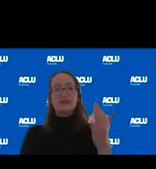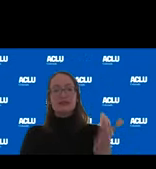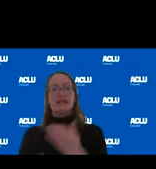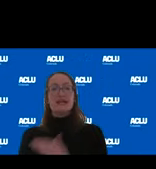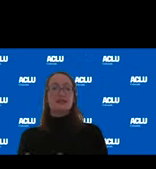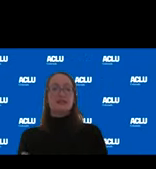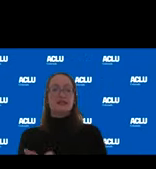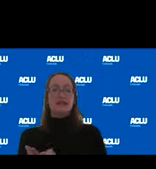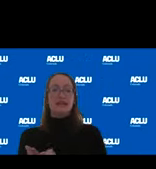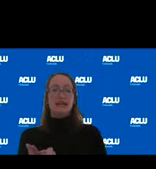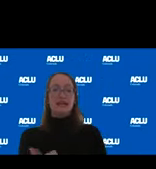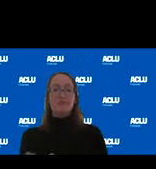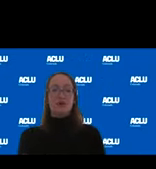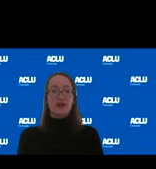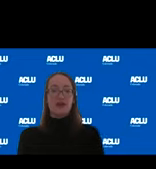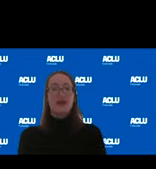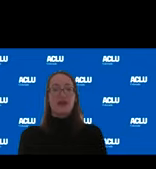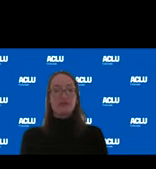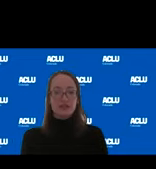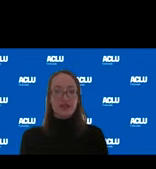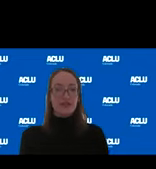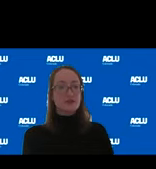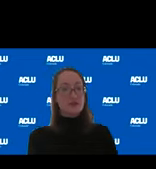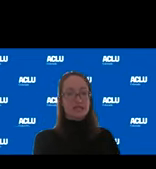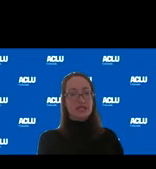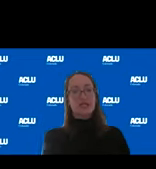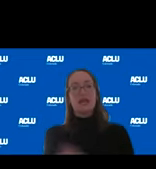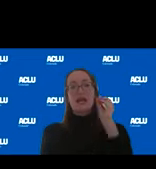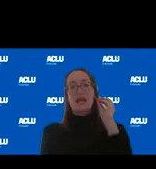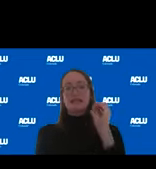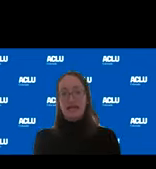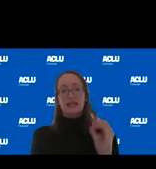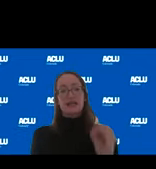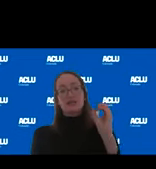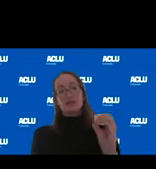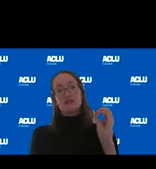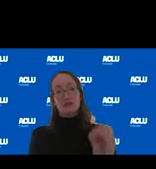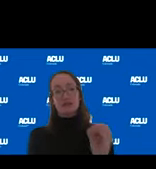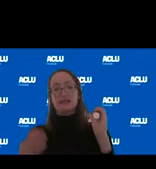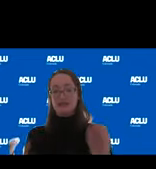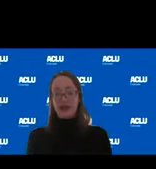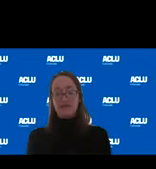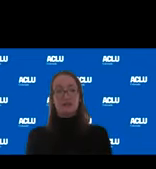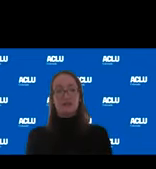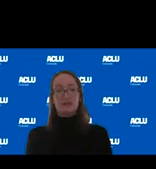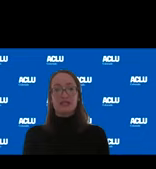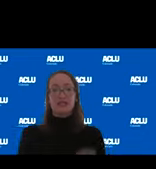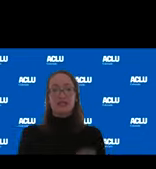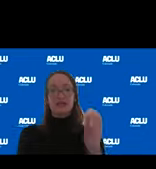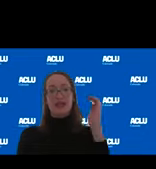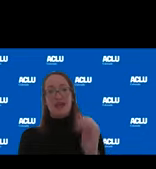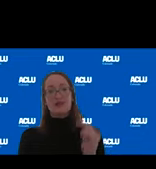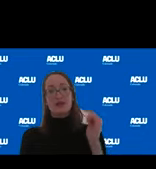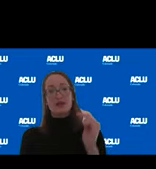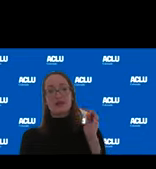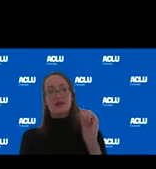This is again, just because I can't keep all of history out of this presentation, is again, touching on the point, and this is an advocacy presentation,